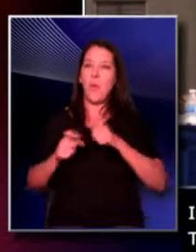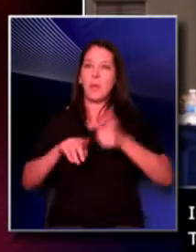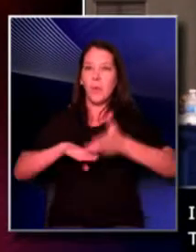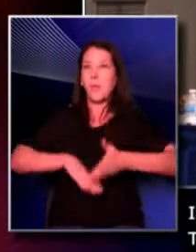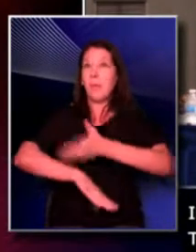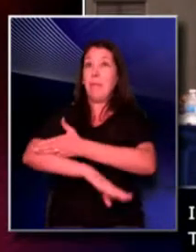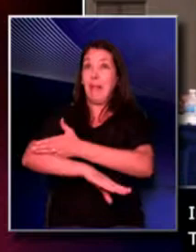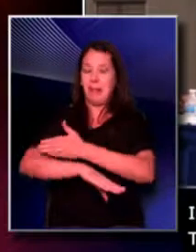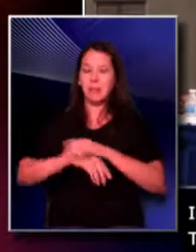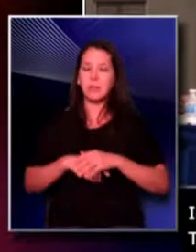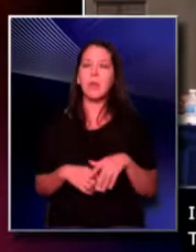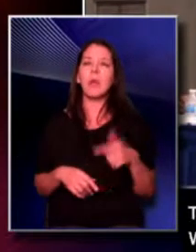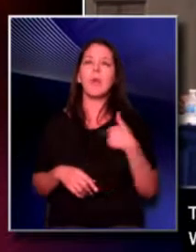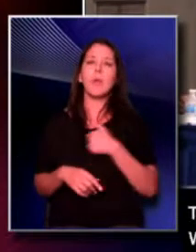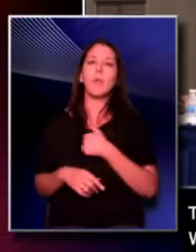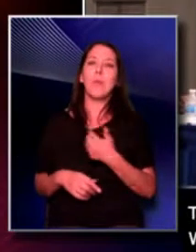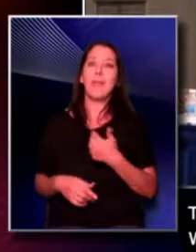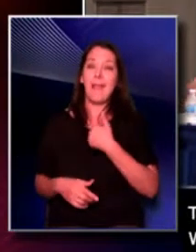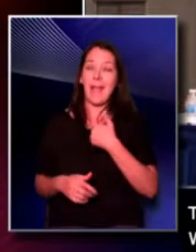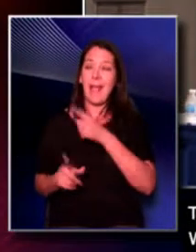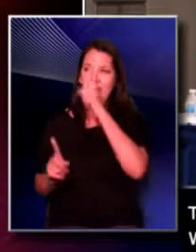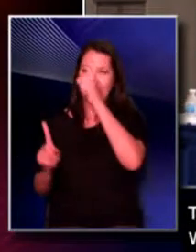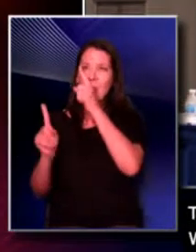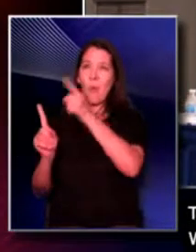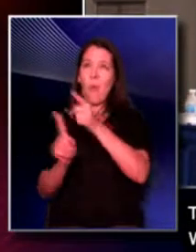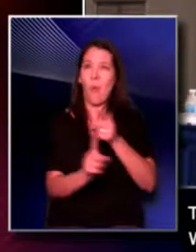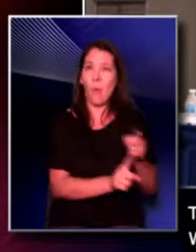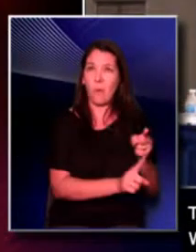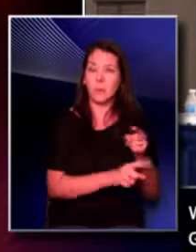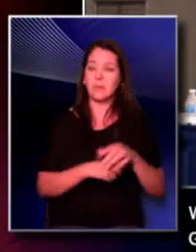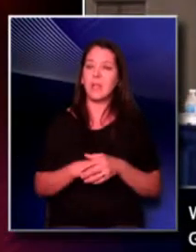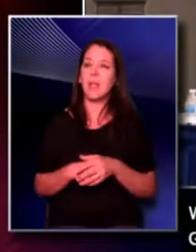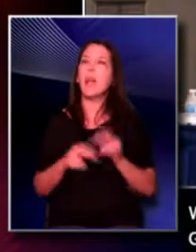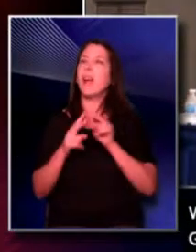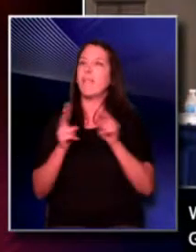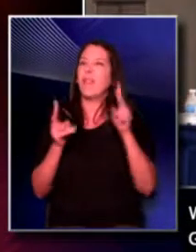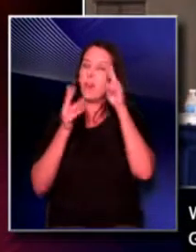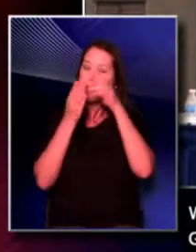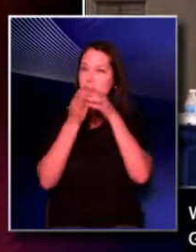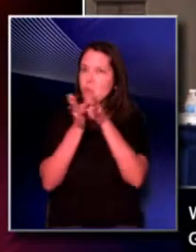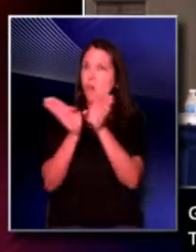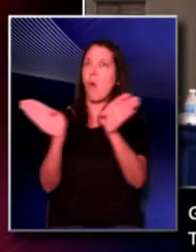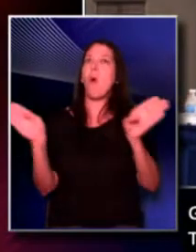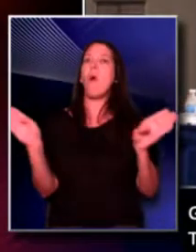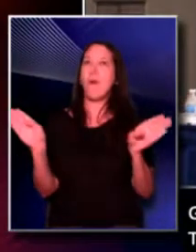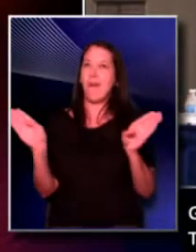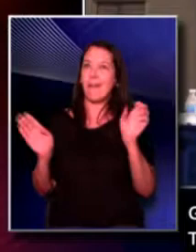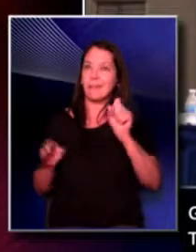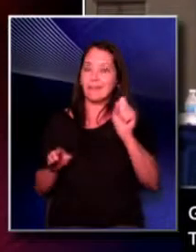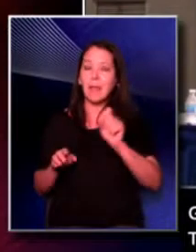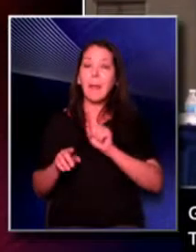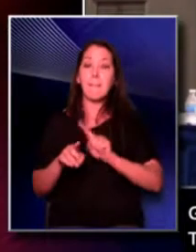do have 3 goals. They're very broadly defined, but the leadership goal is really